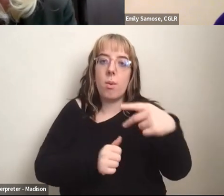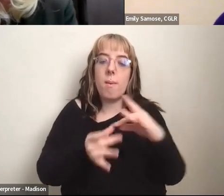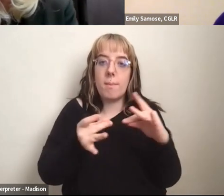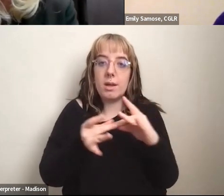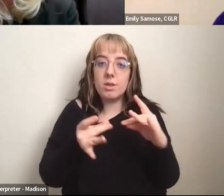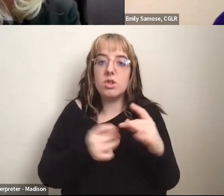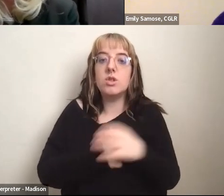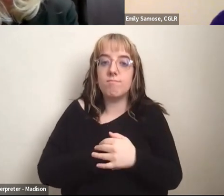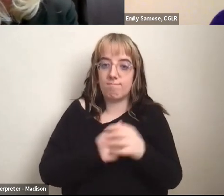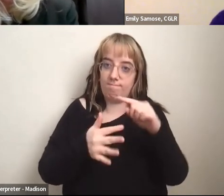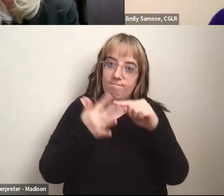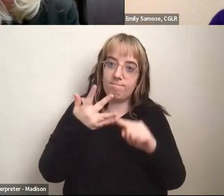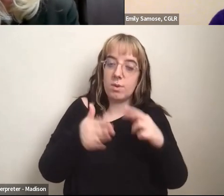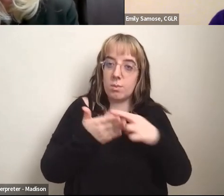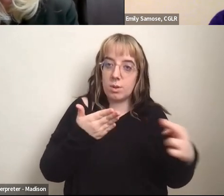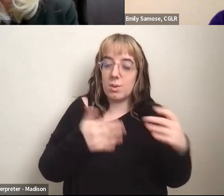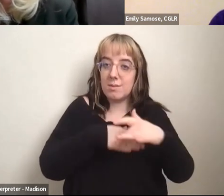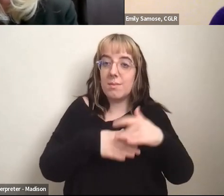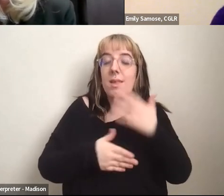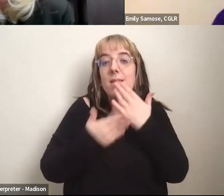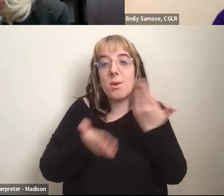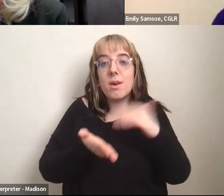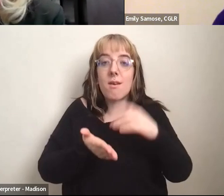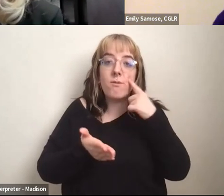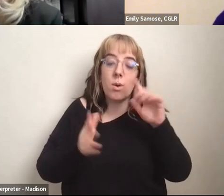of those resources will be there. So thank you again to our awesome